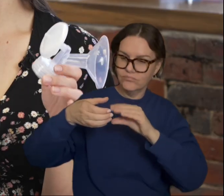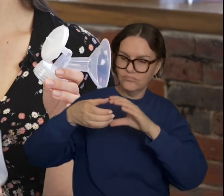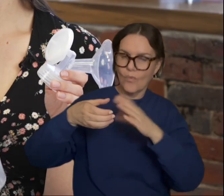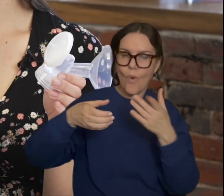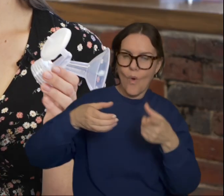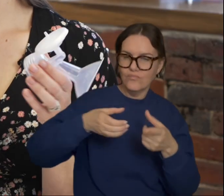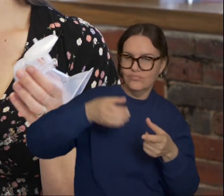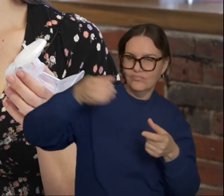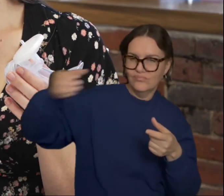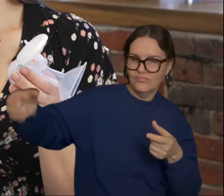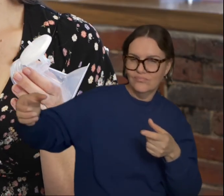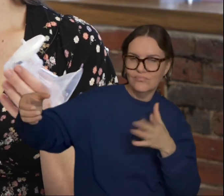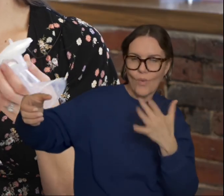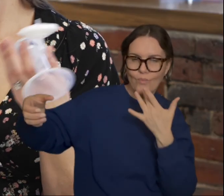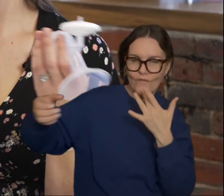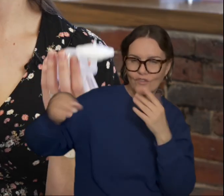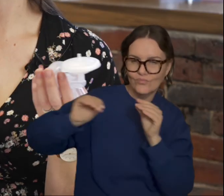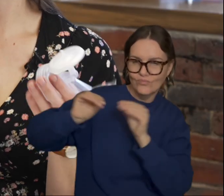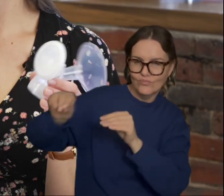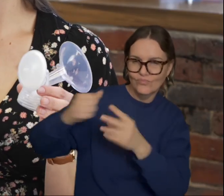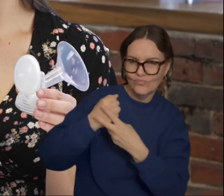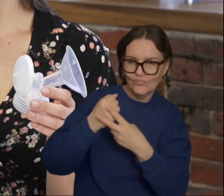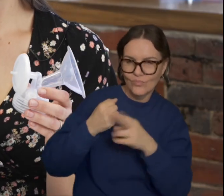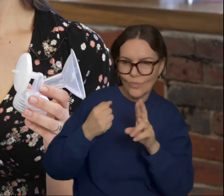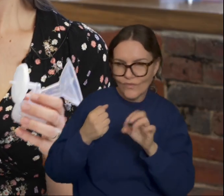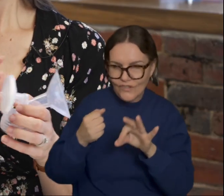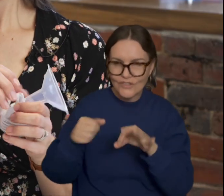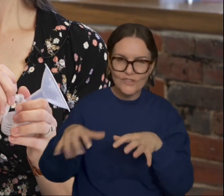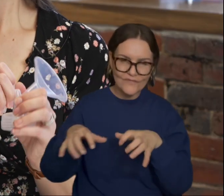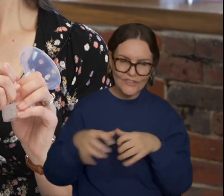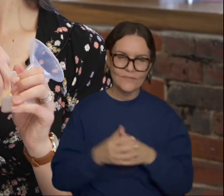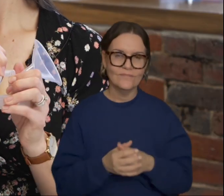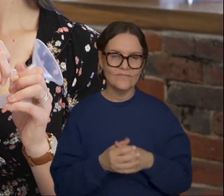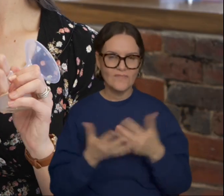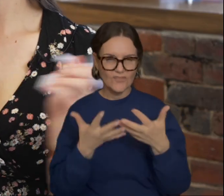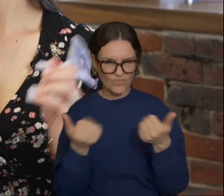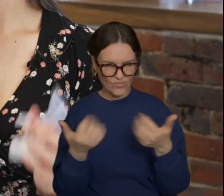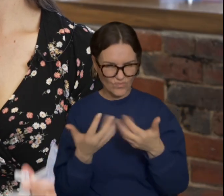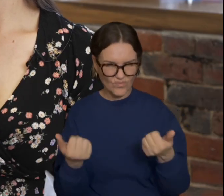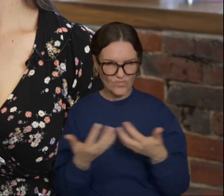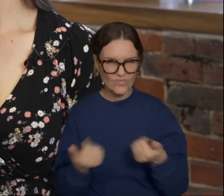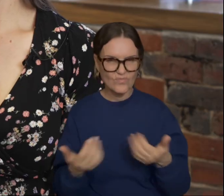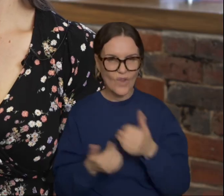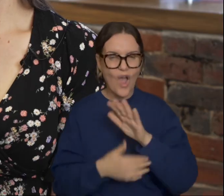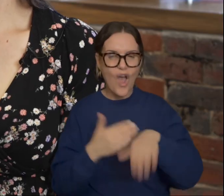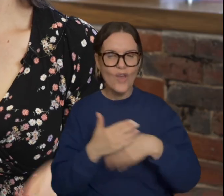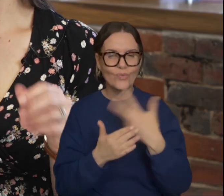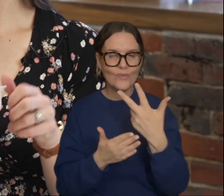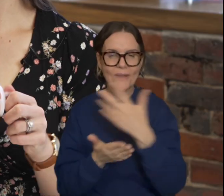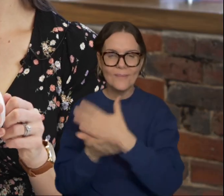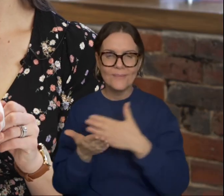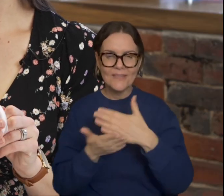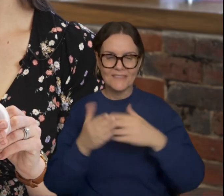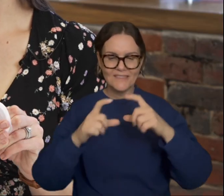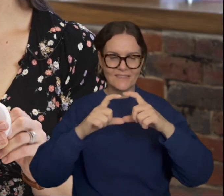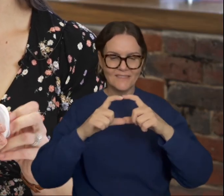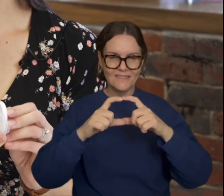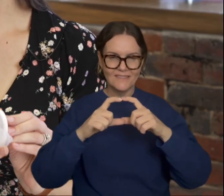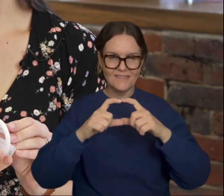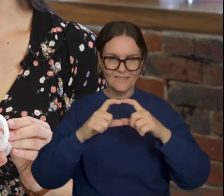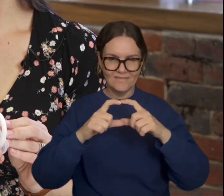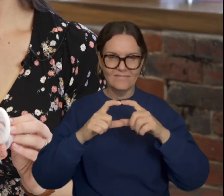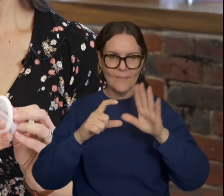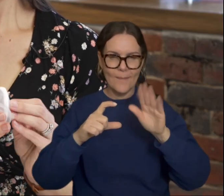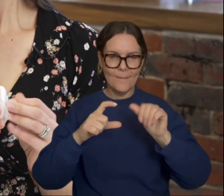fully disassemble, obviously store your milk however you prefer, and fully disassembling means taking apart all 3 pieces of your